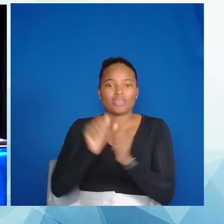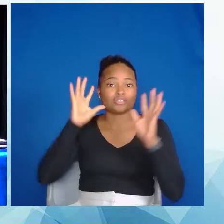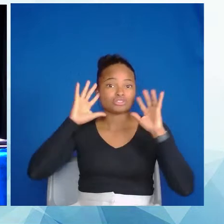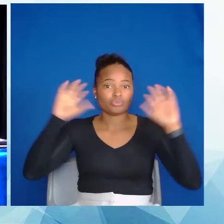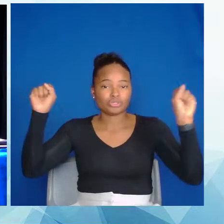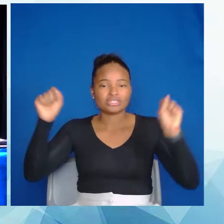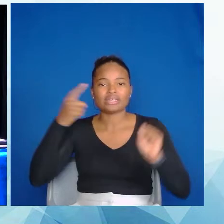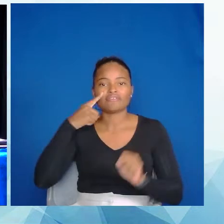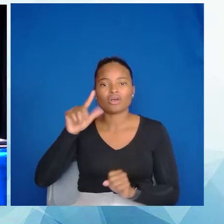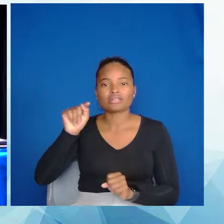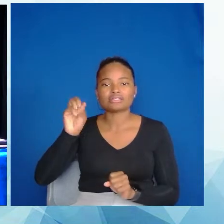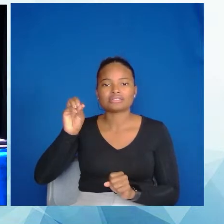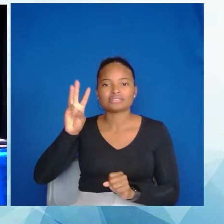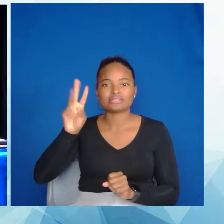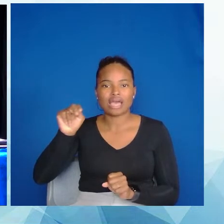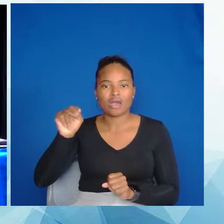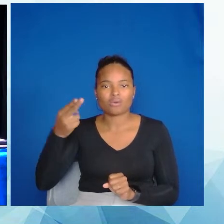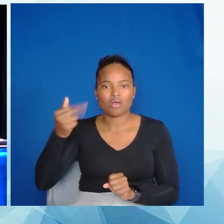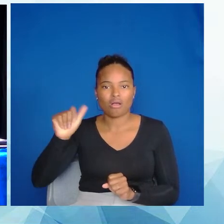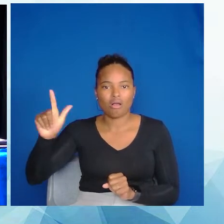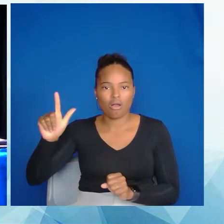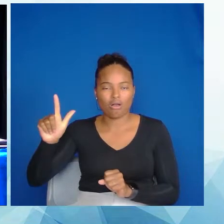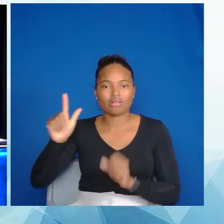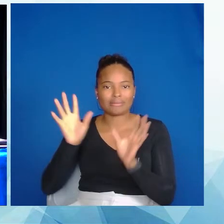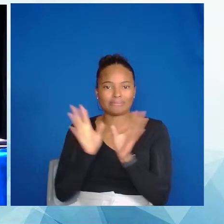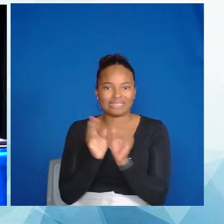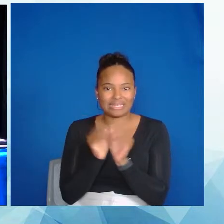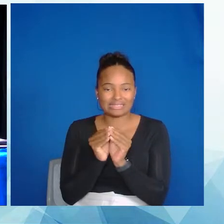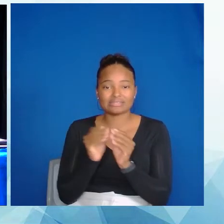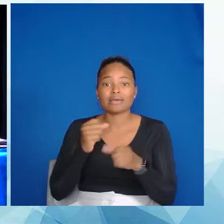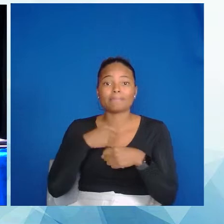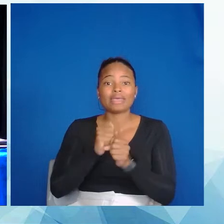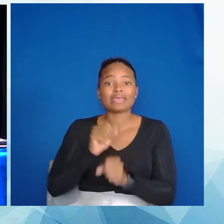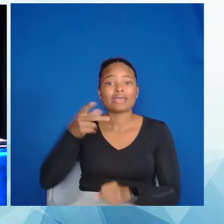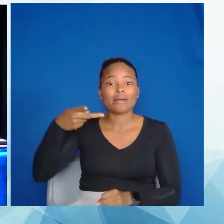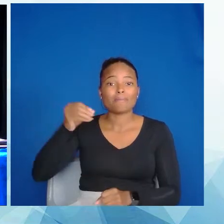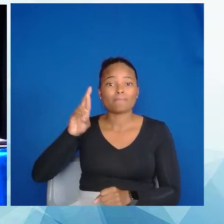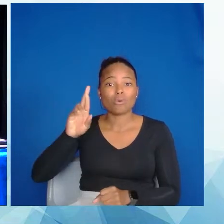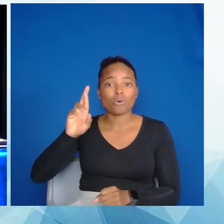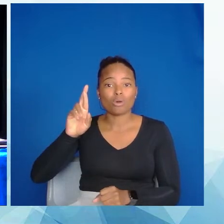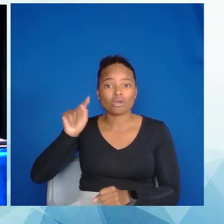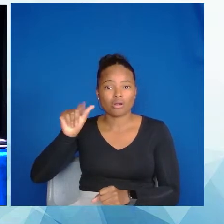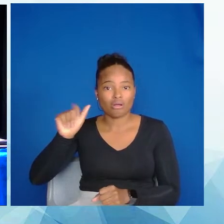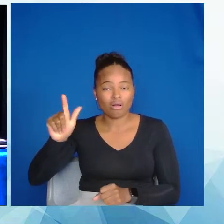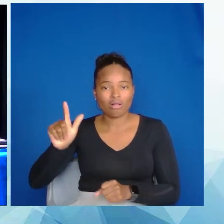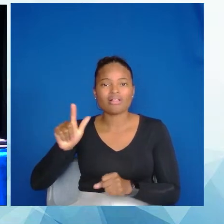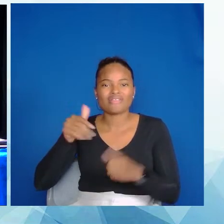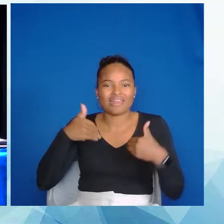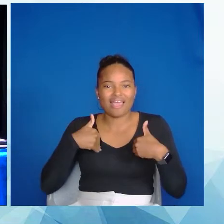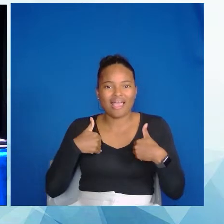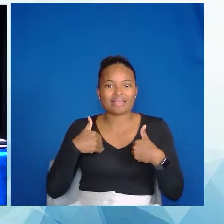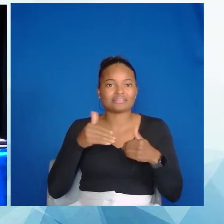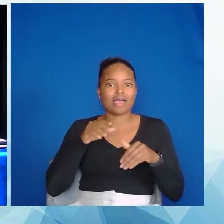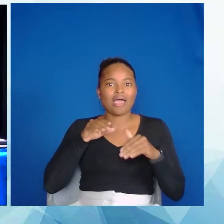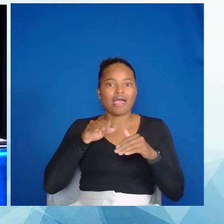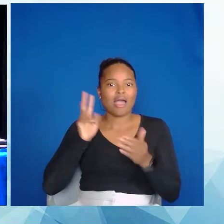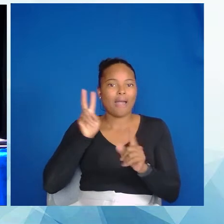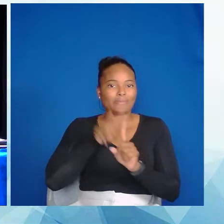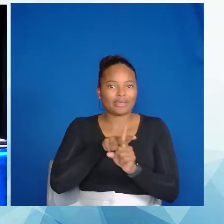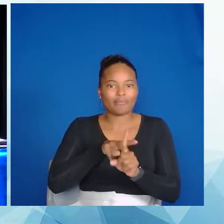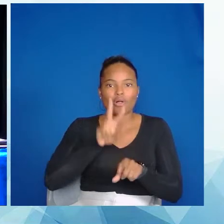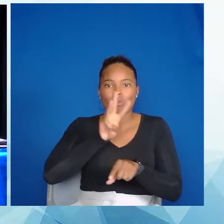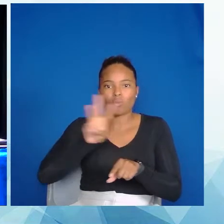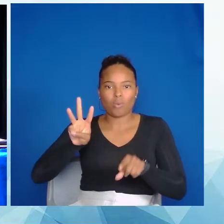creating an ASD policy complaint portal that includes applicable web forms and routing to ensure that they are fully